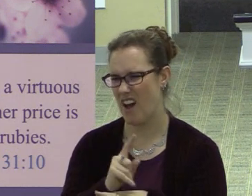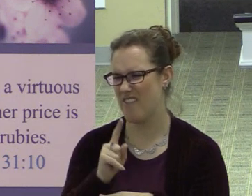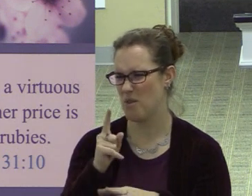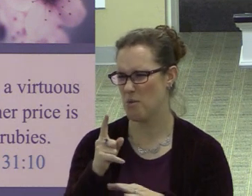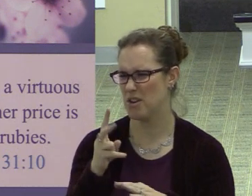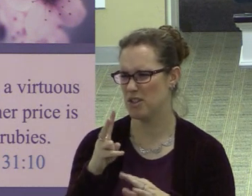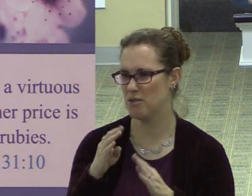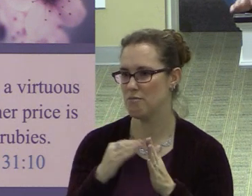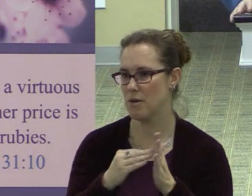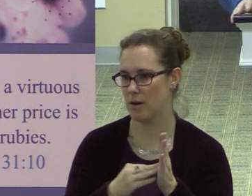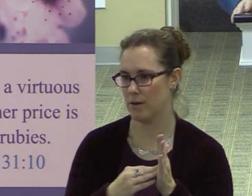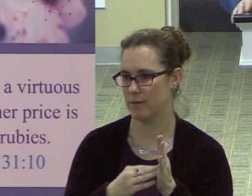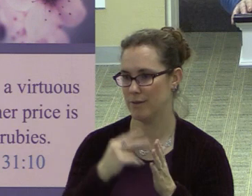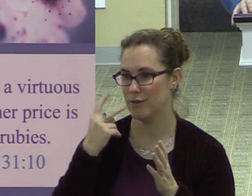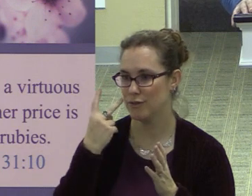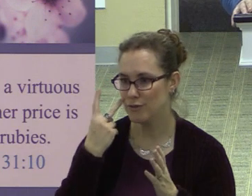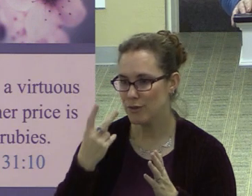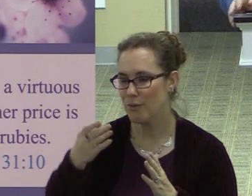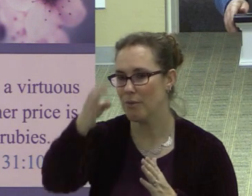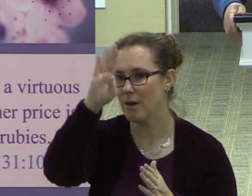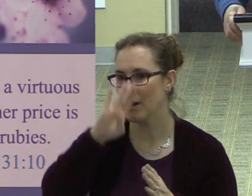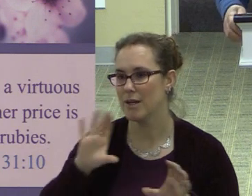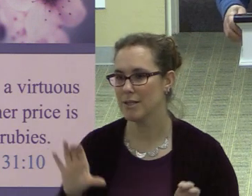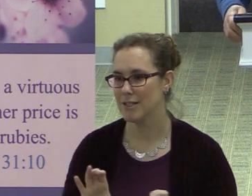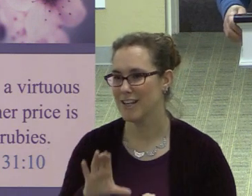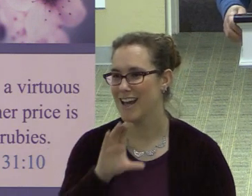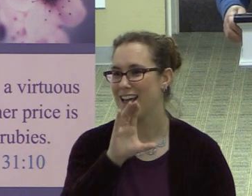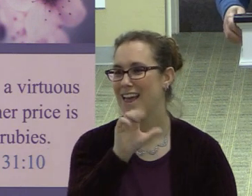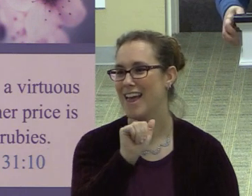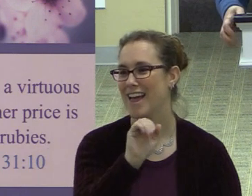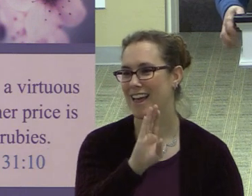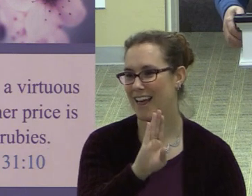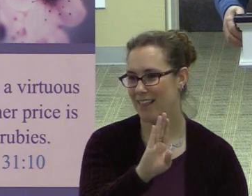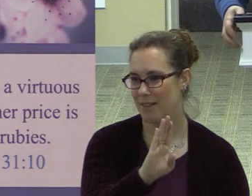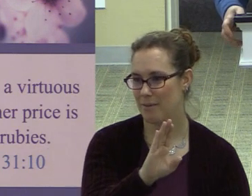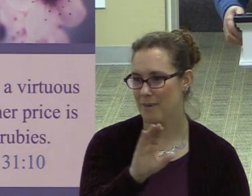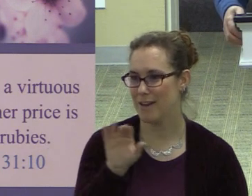1 to 2 million who saw what God did. Caleb and Joshua.